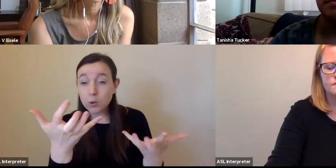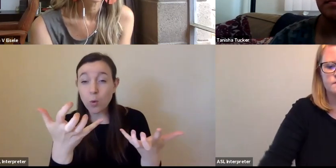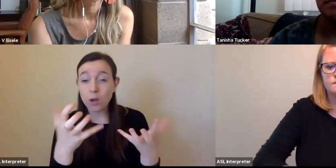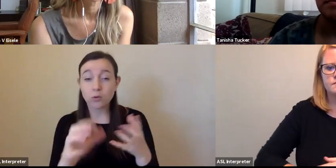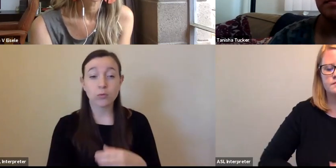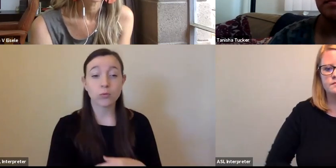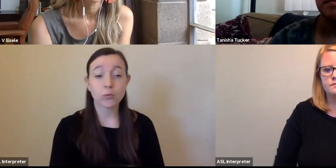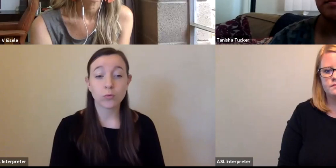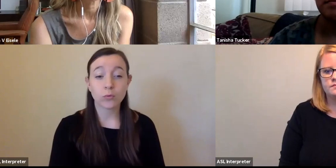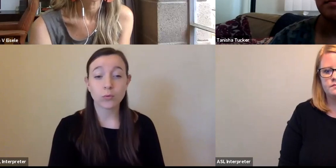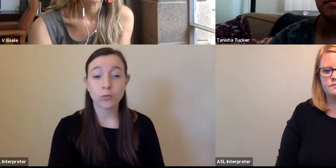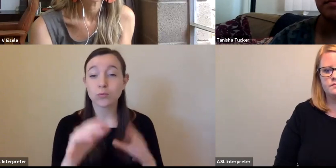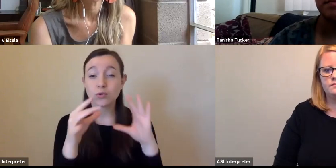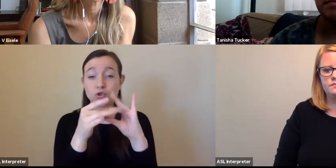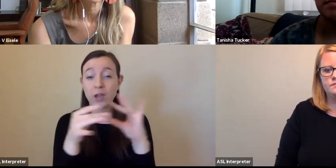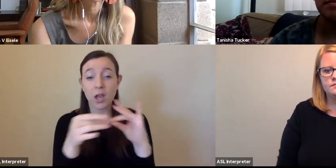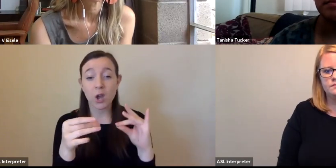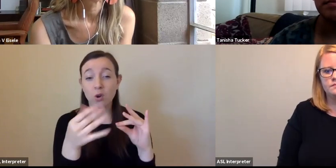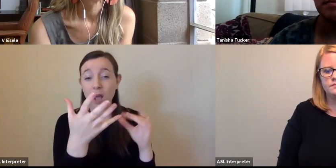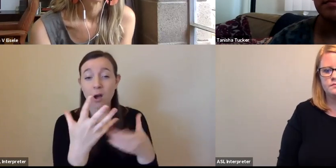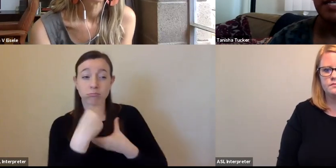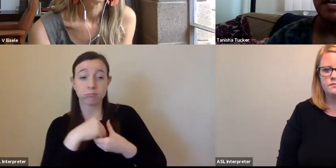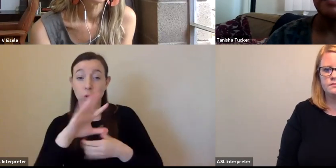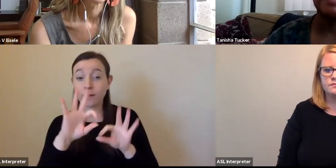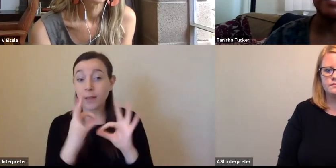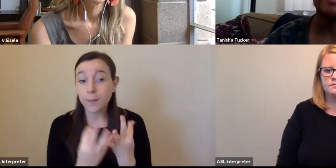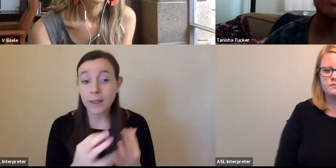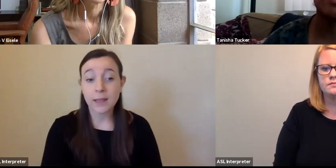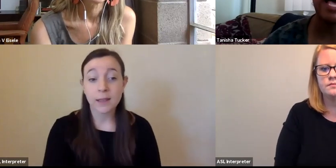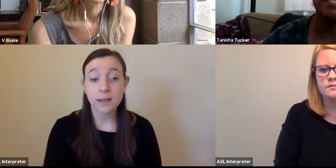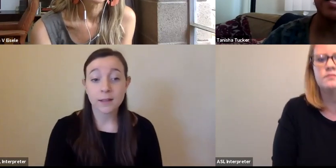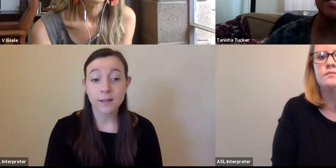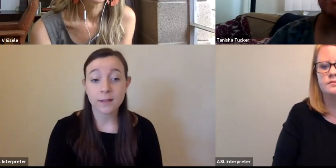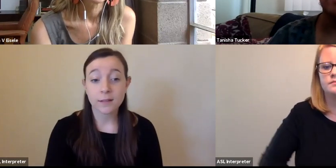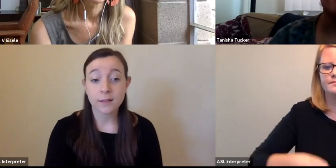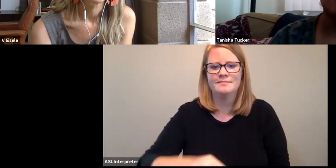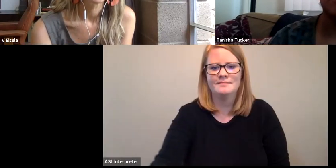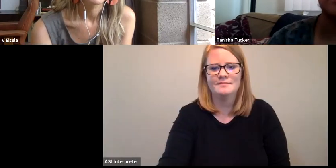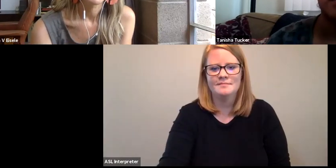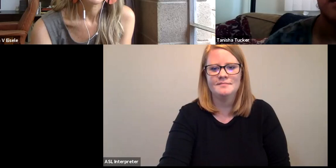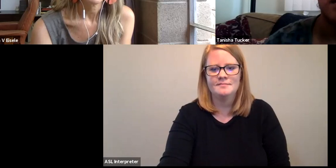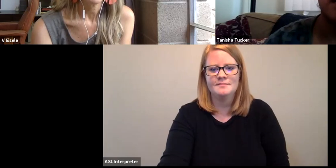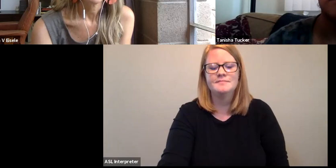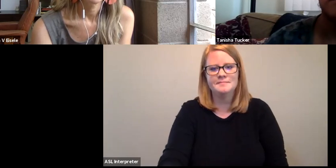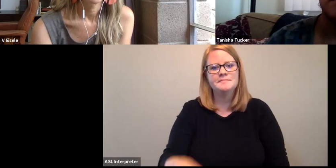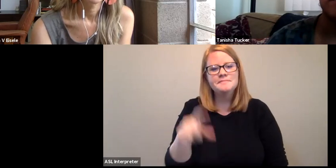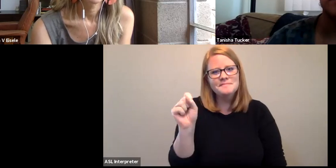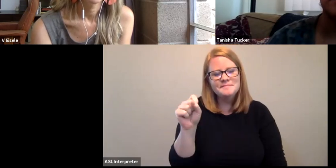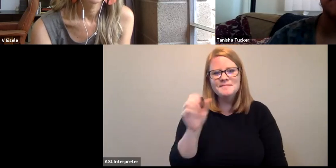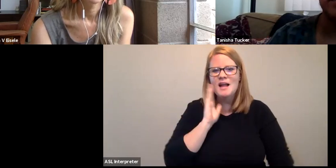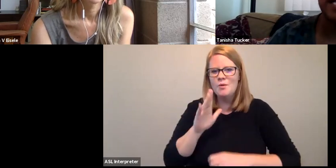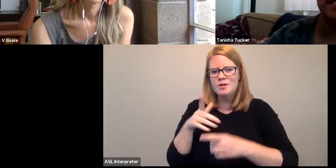you know, the way it's remained in your family? Yeah, so that area, of course,